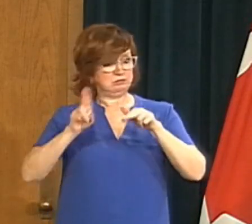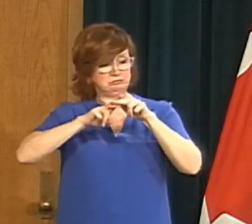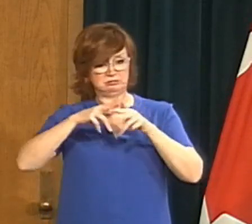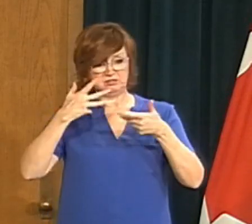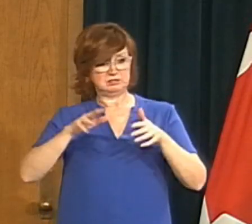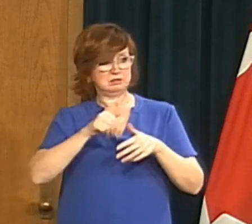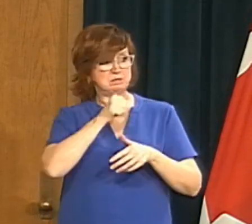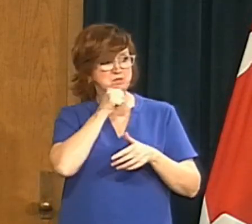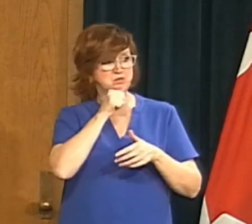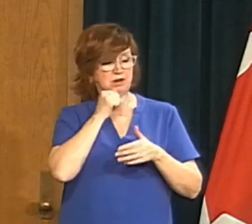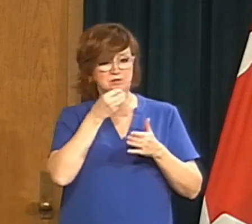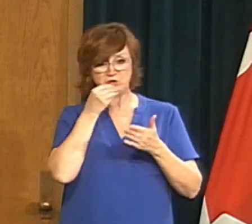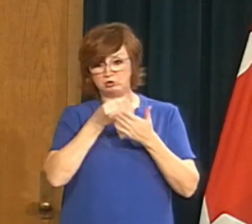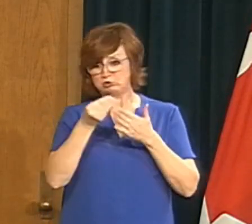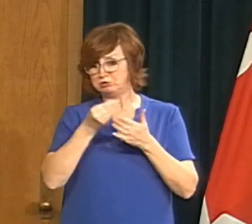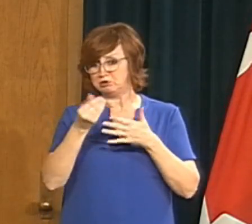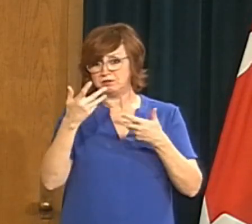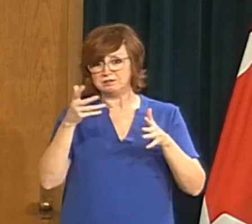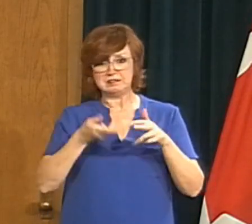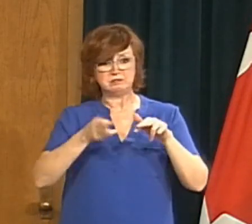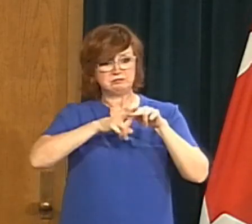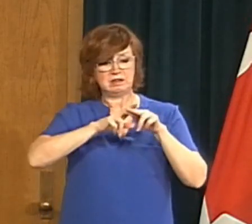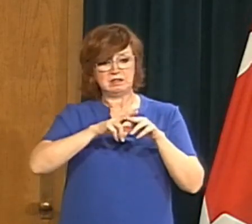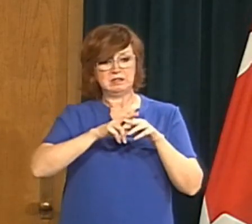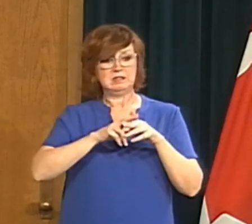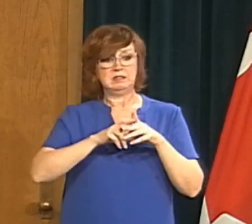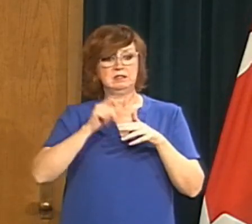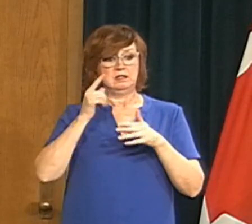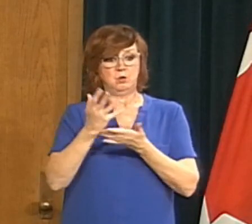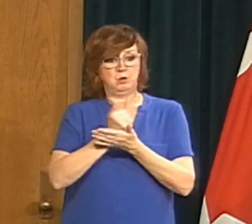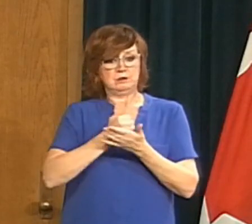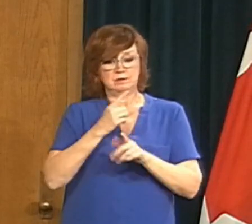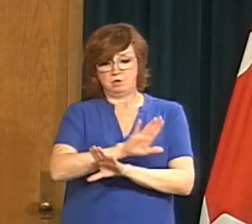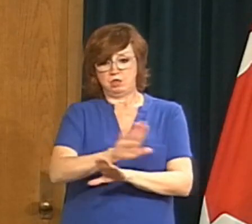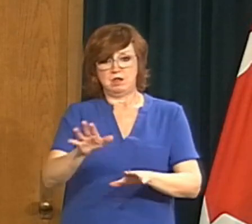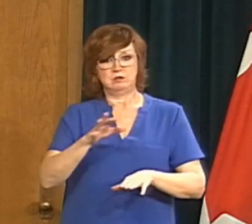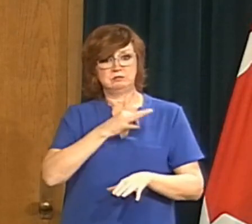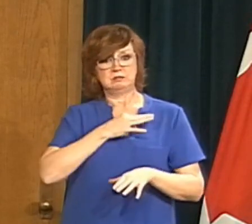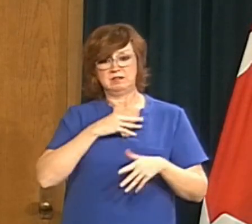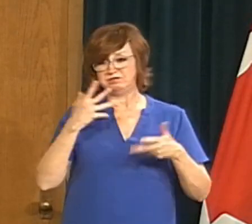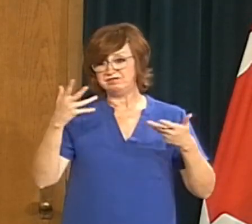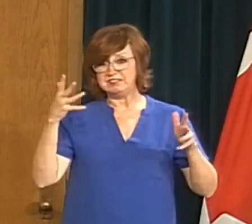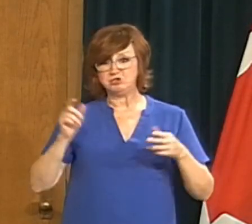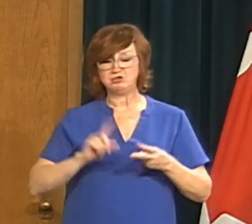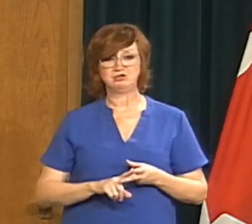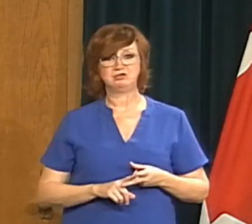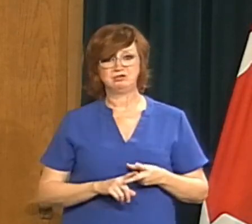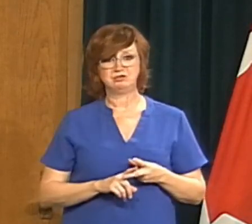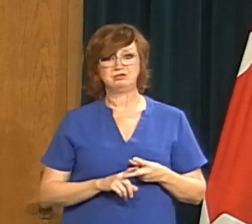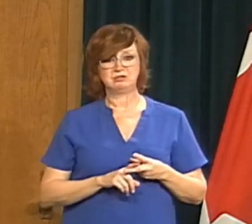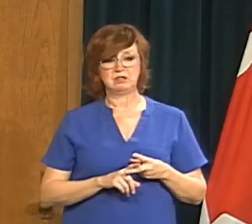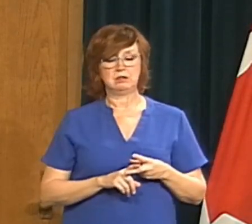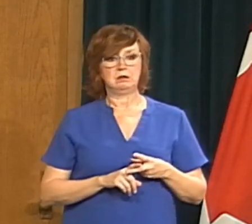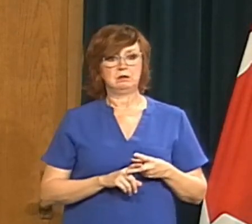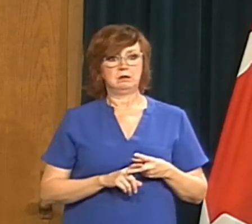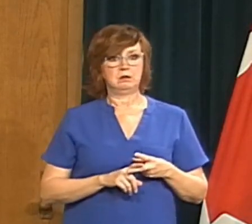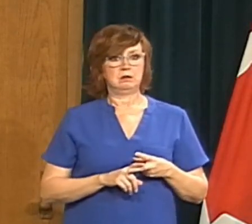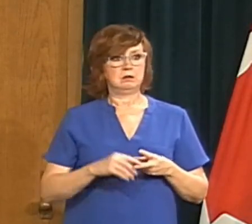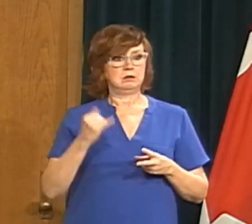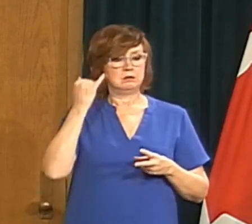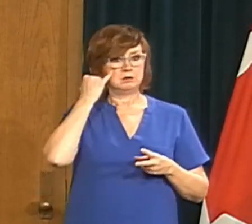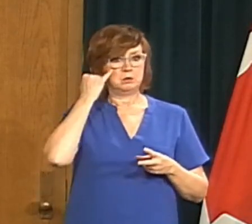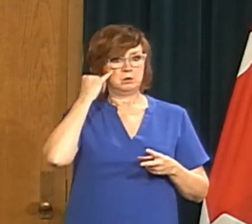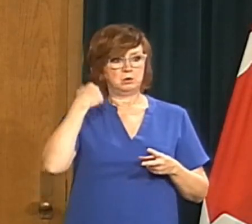private companies have. Some have, some have not. When you start to expand it into the